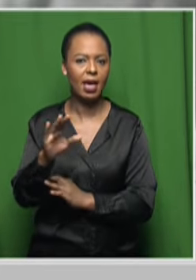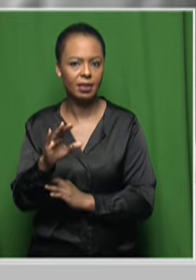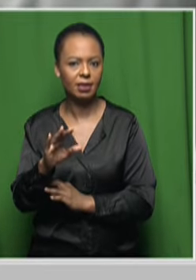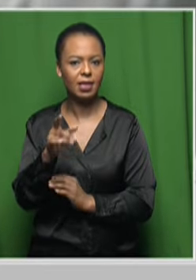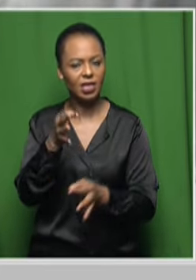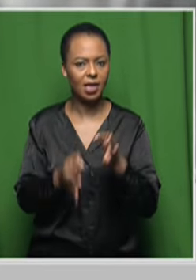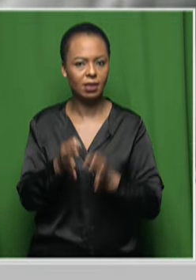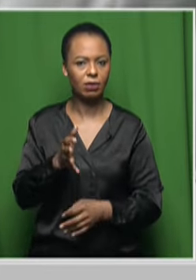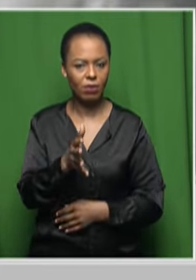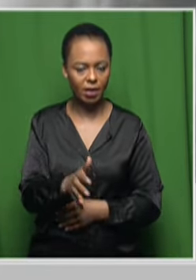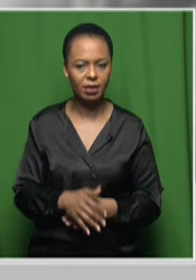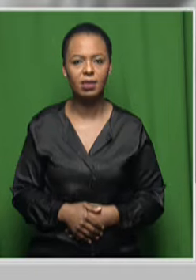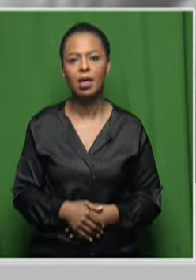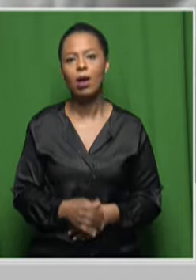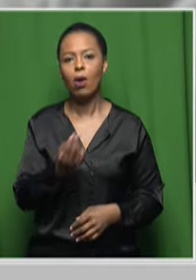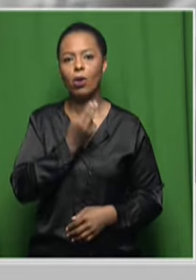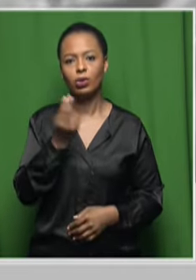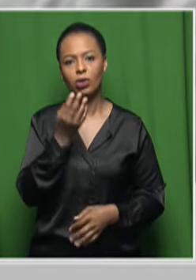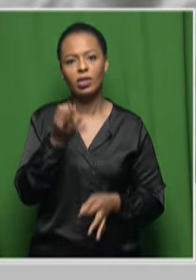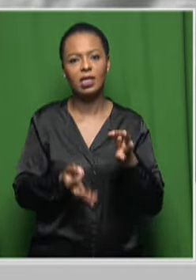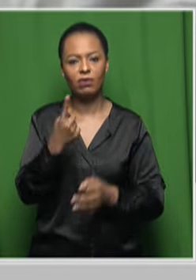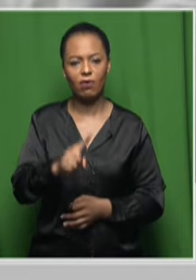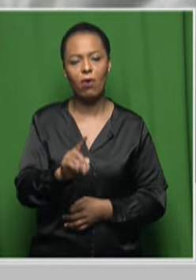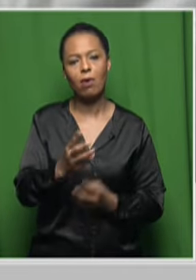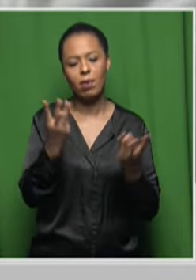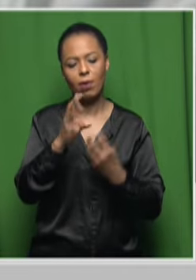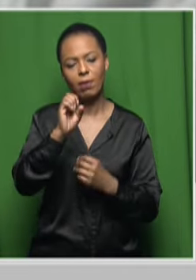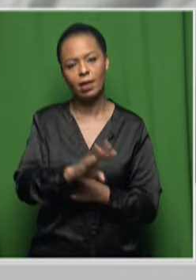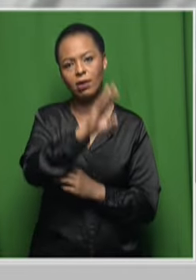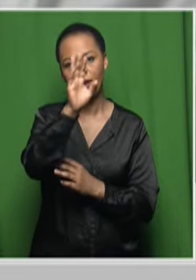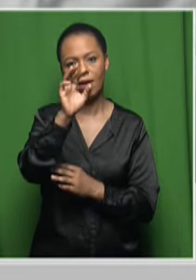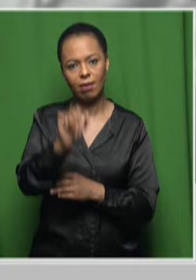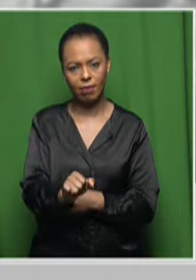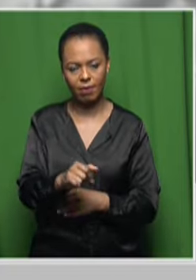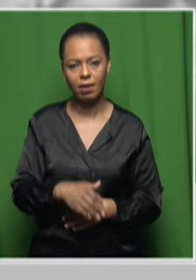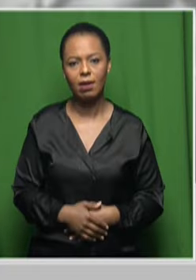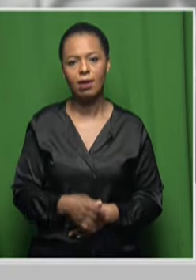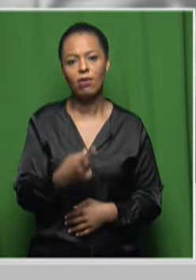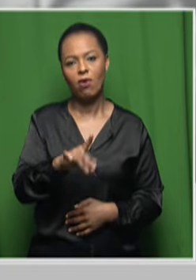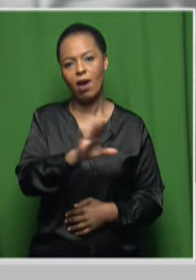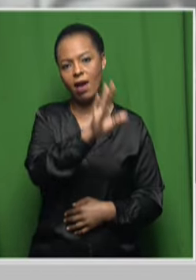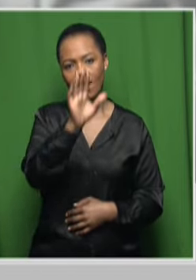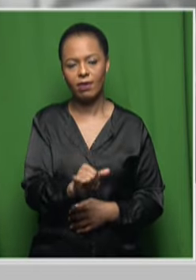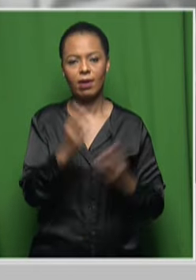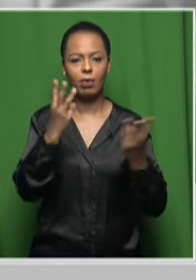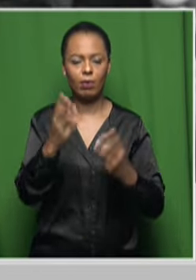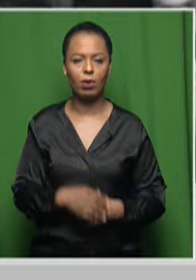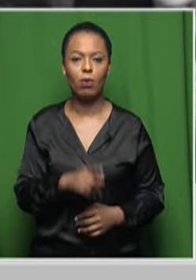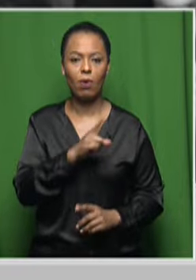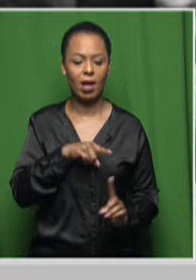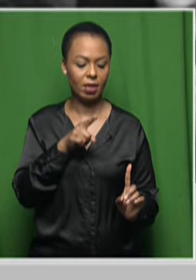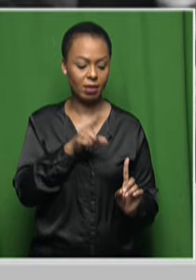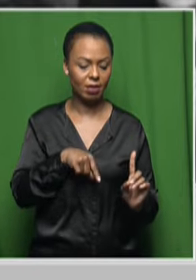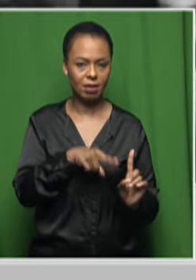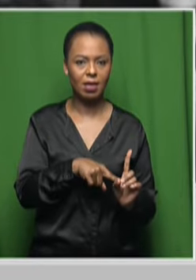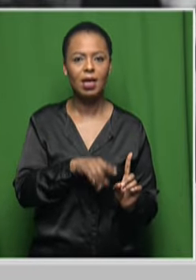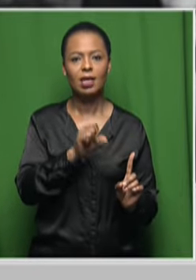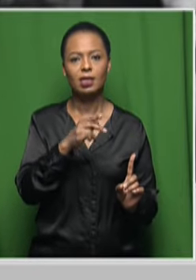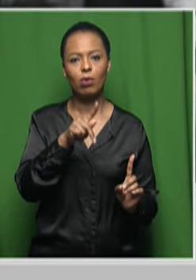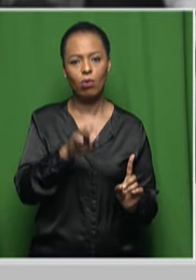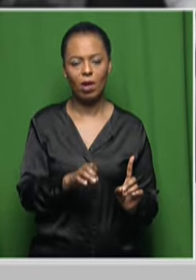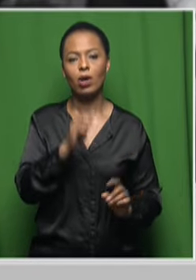want justice for African people. This application is not for us, it is also for African people, because Sobukwe was the leader of the